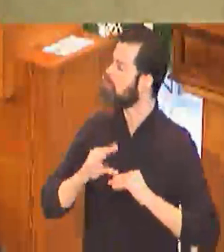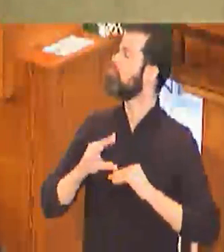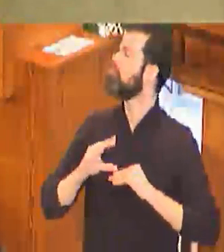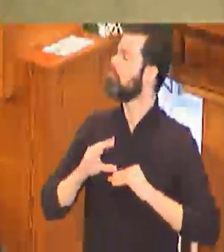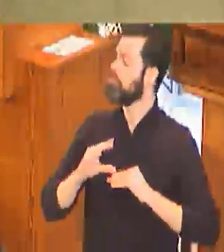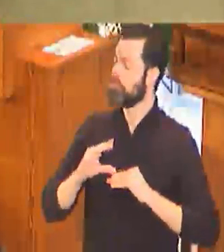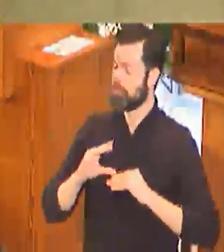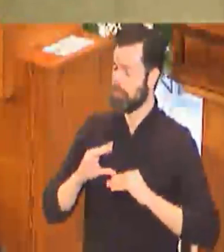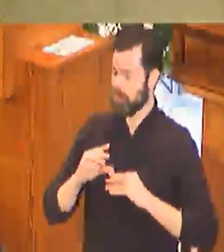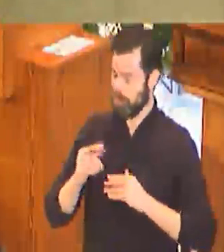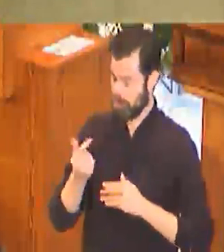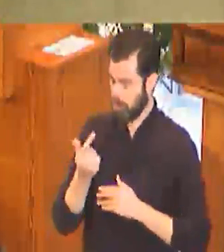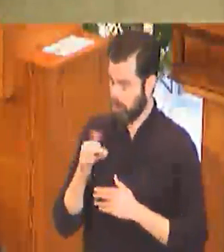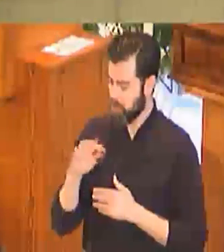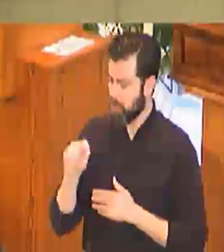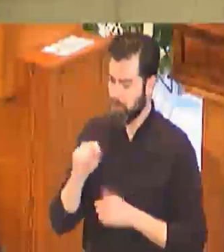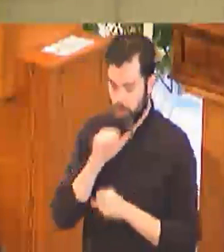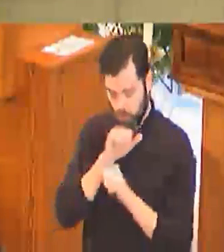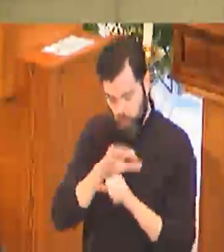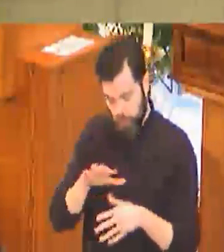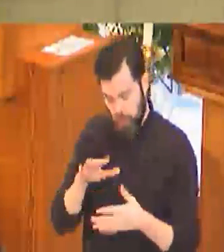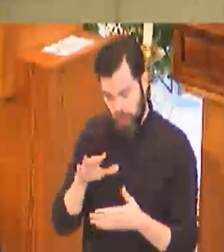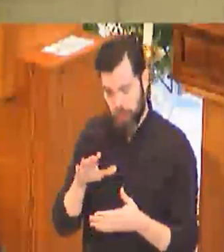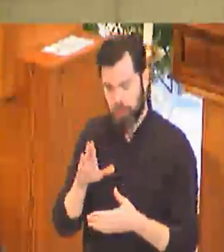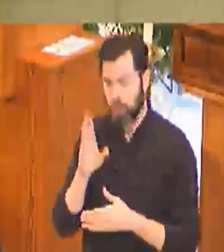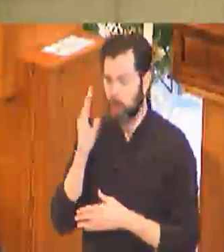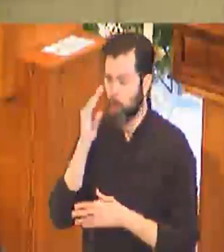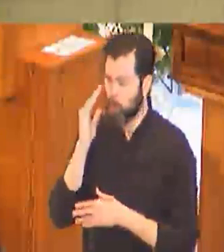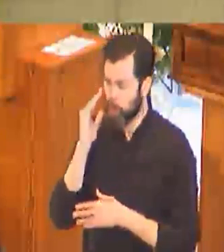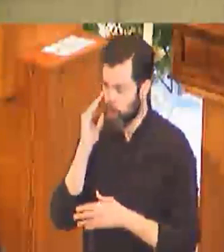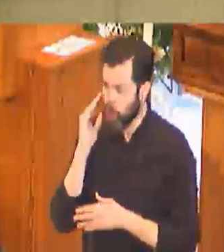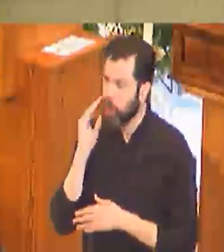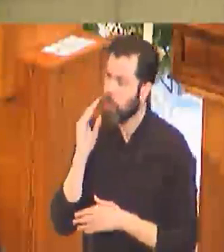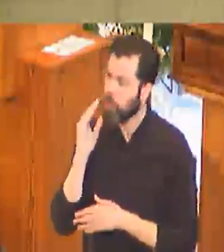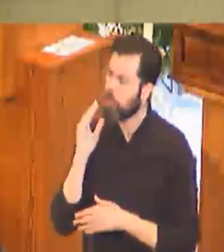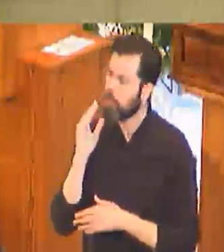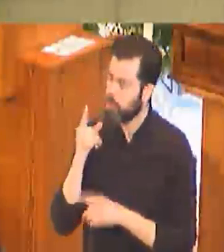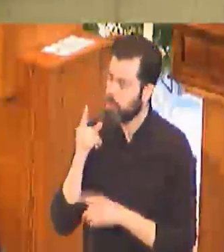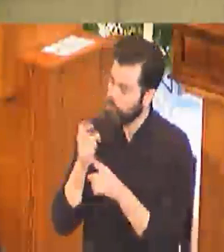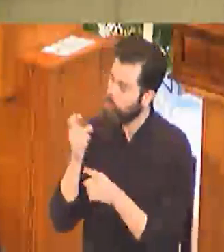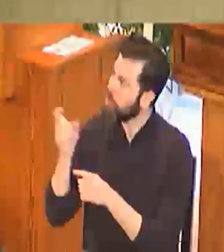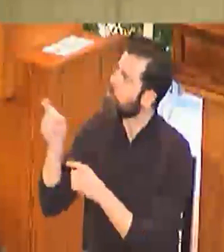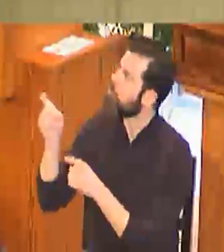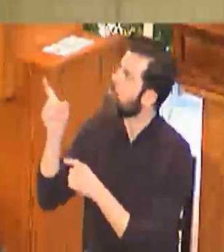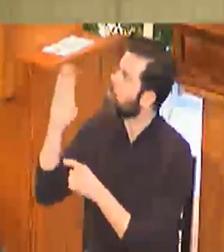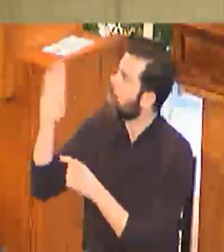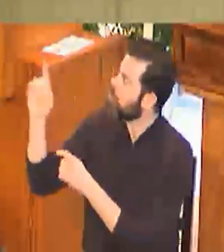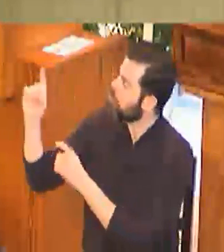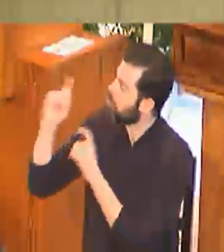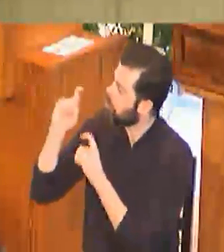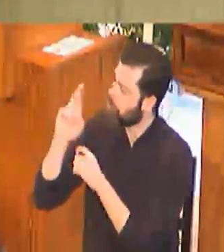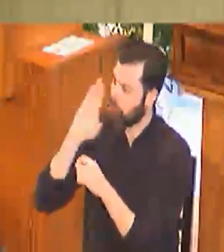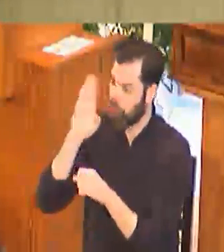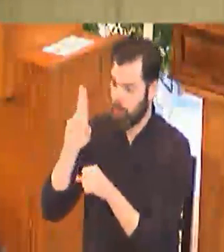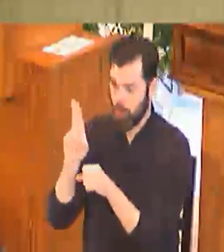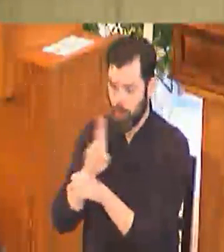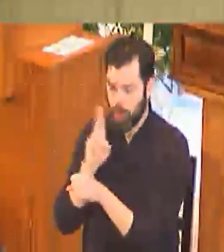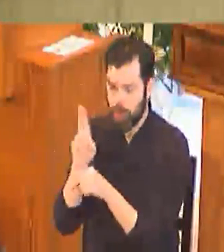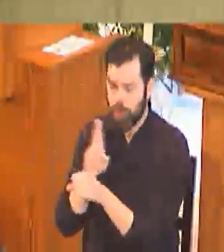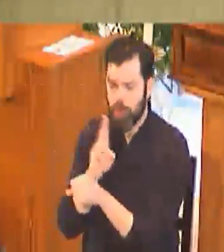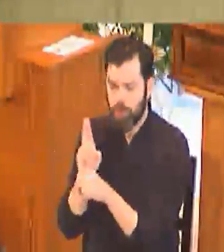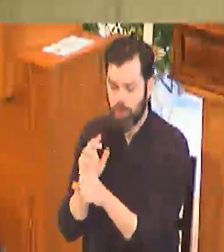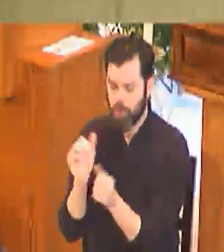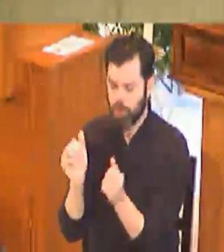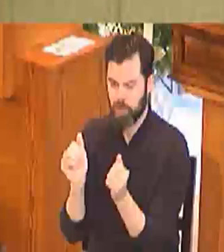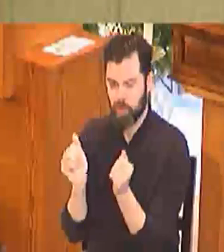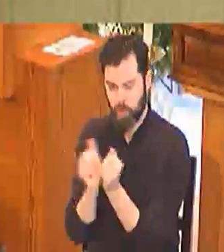bless these gifts and truly know that these are the bounty of God. We send them forth with wisdom and with